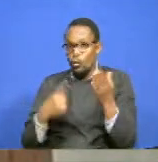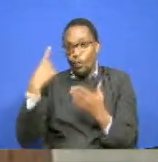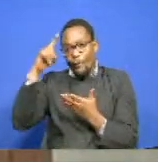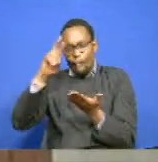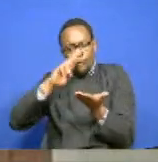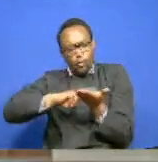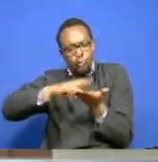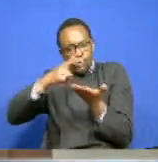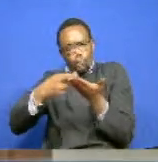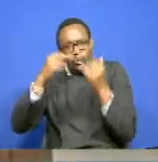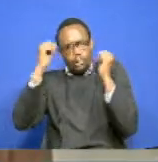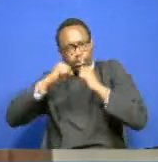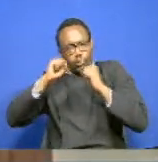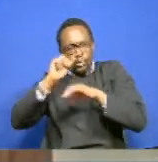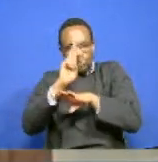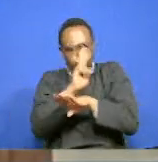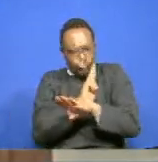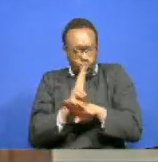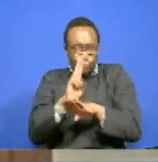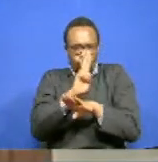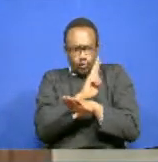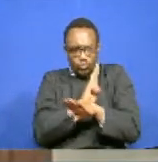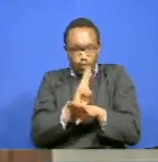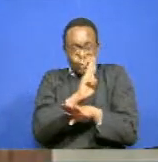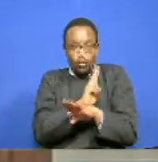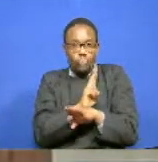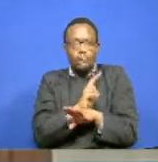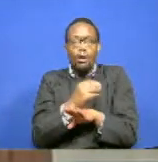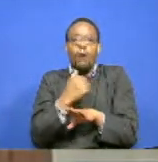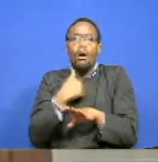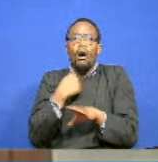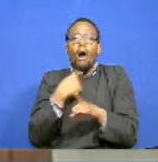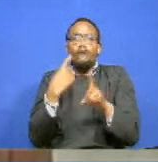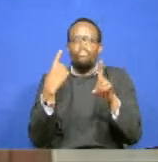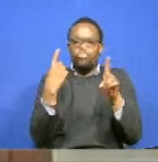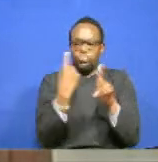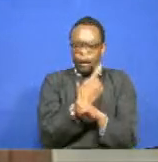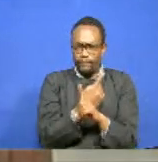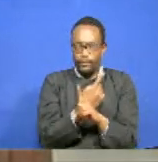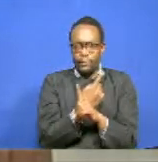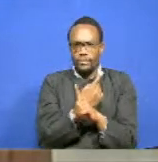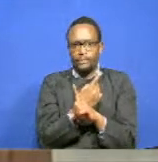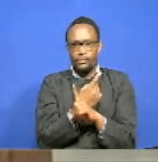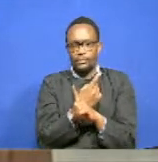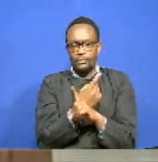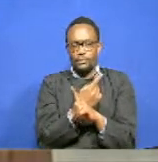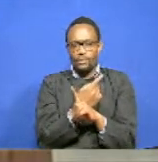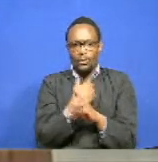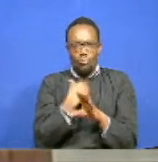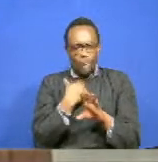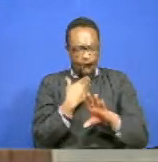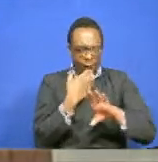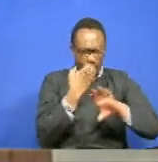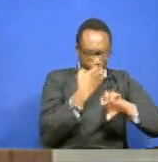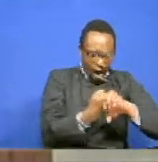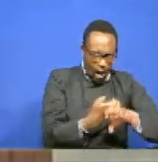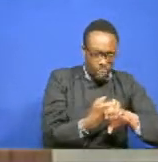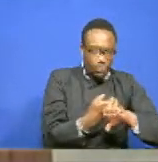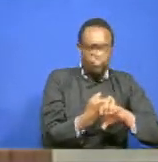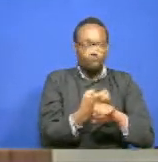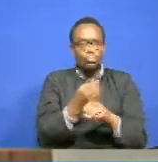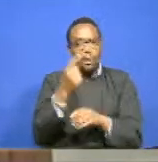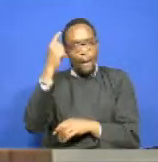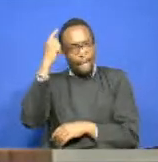resources to be utilized and used must call to range or to action heart resources and mind